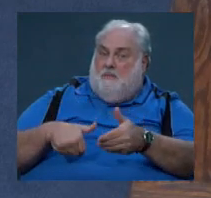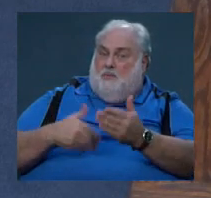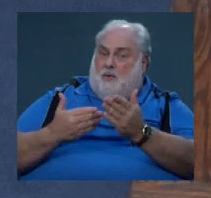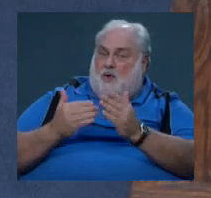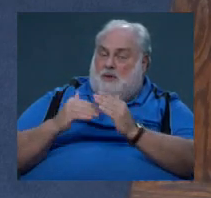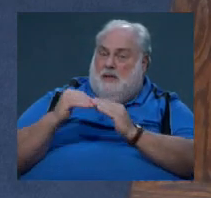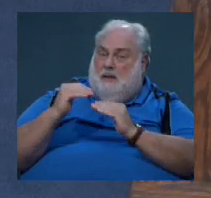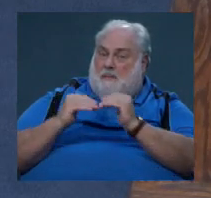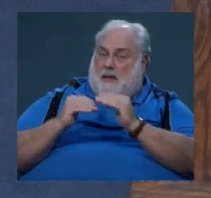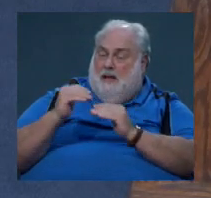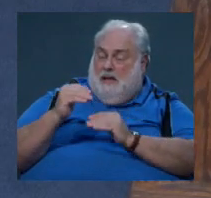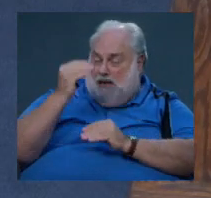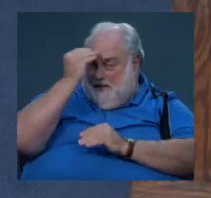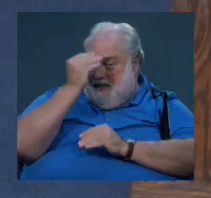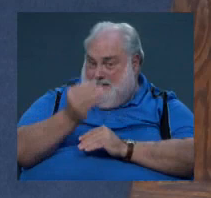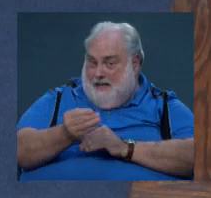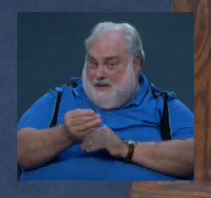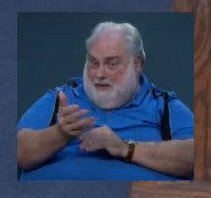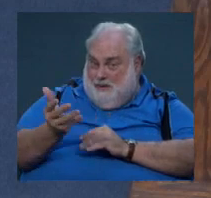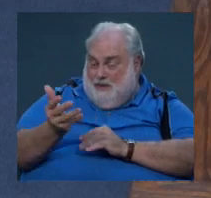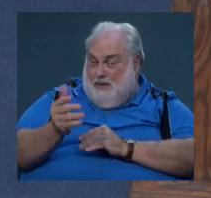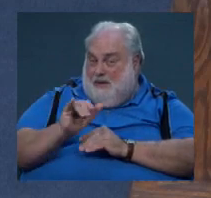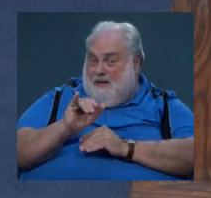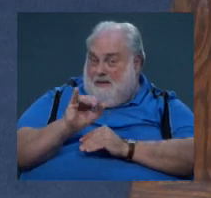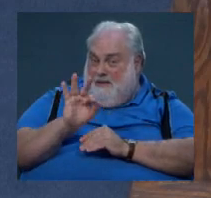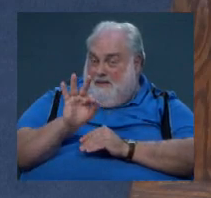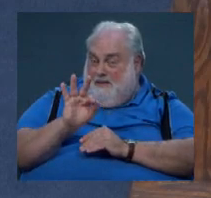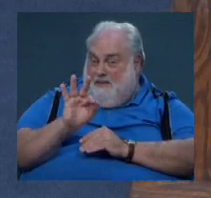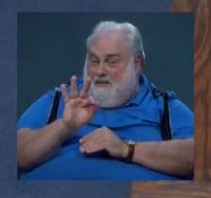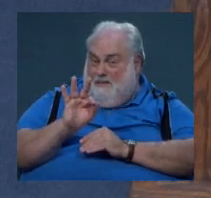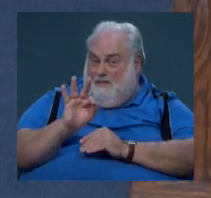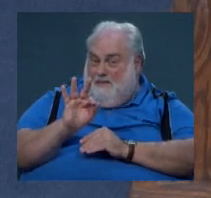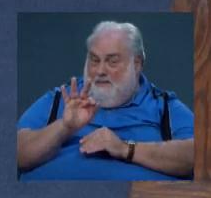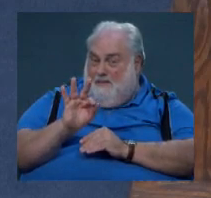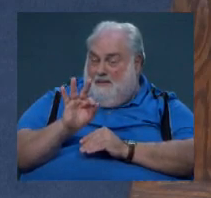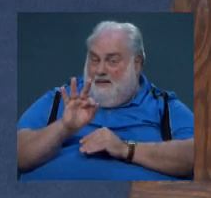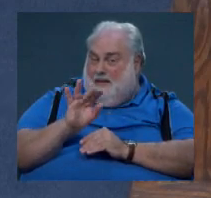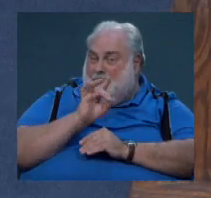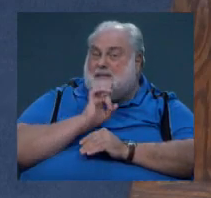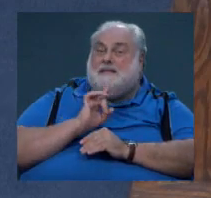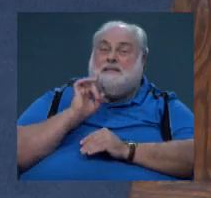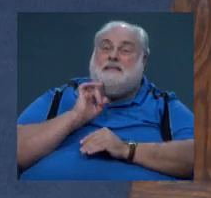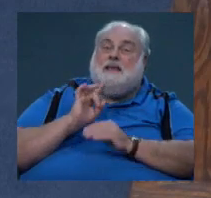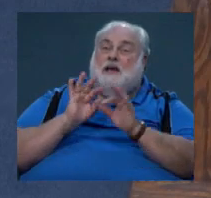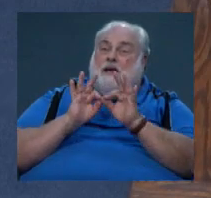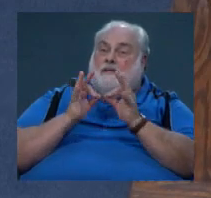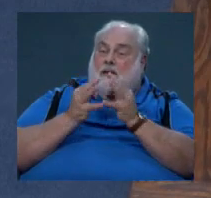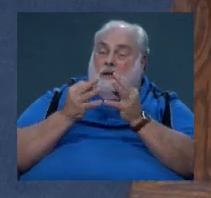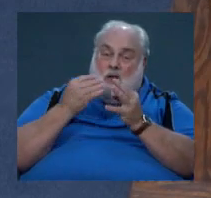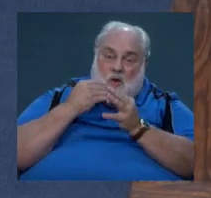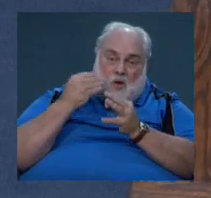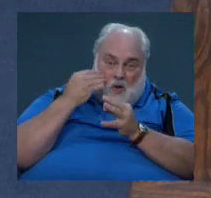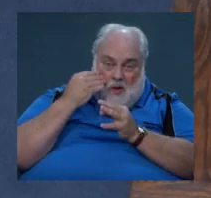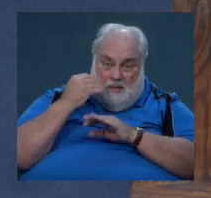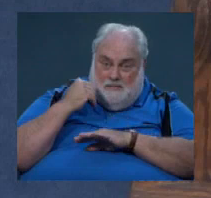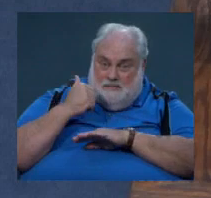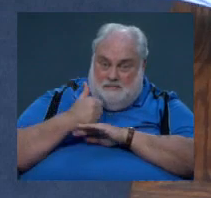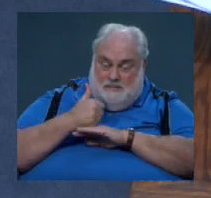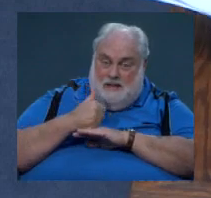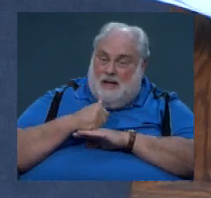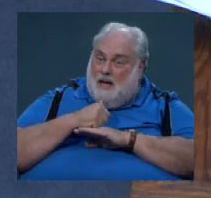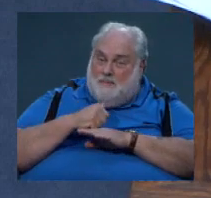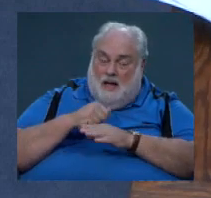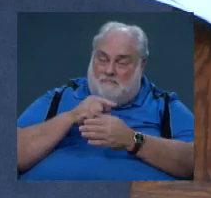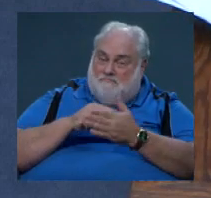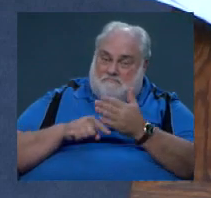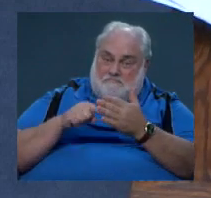build, which tells you, if you single family houses, I'm not knocking nobody